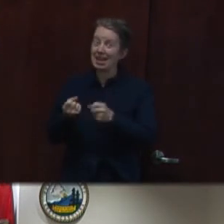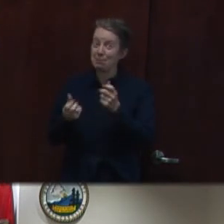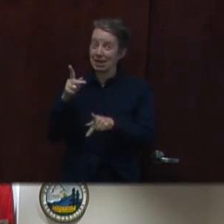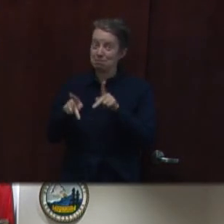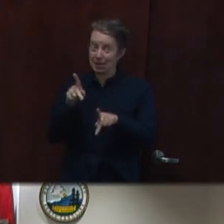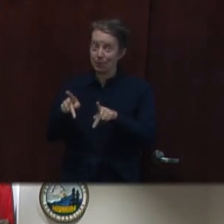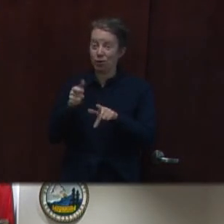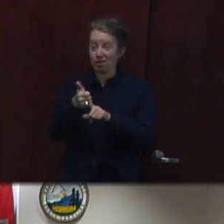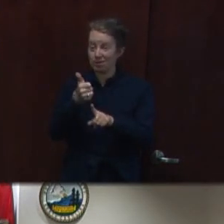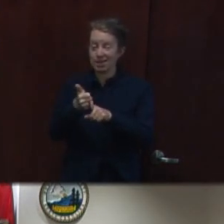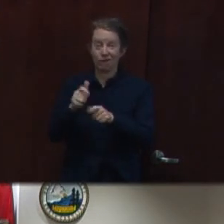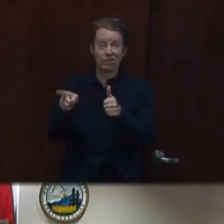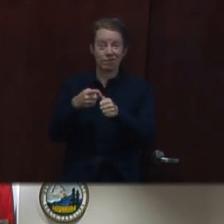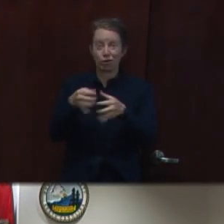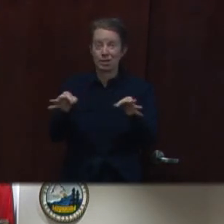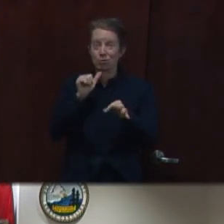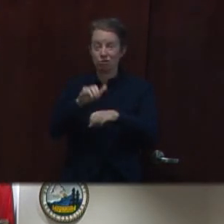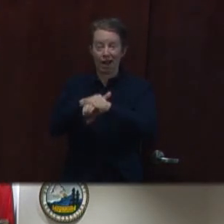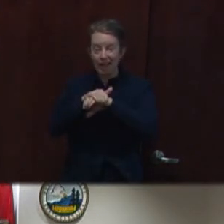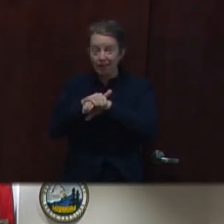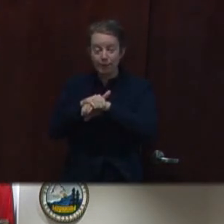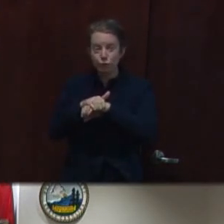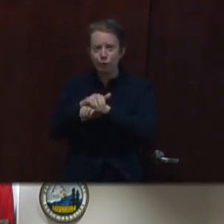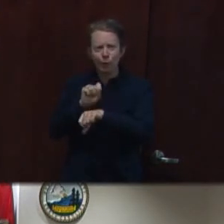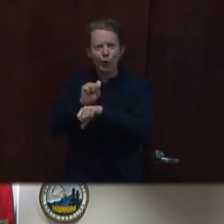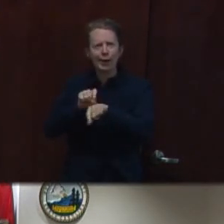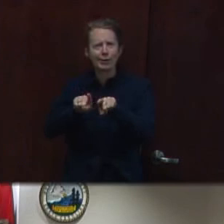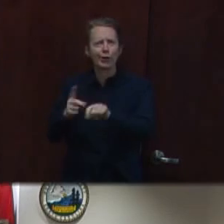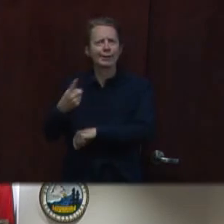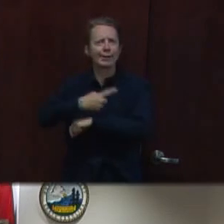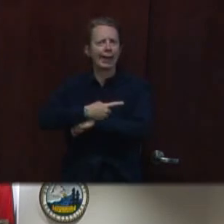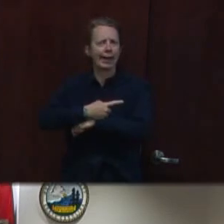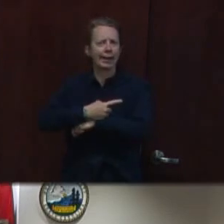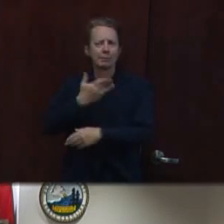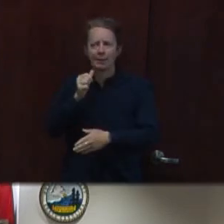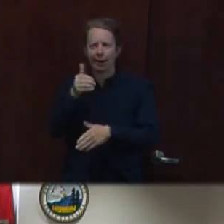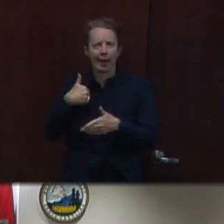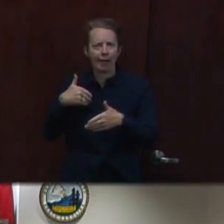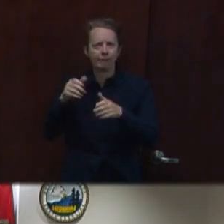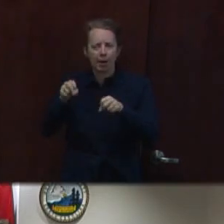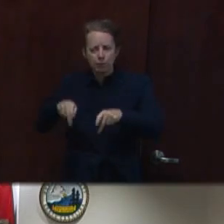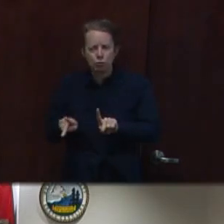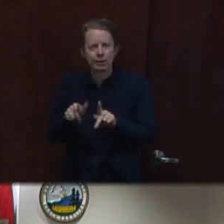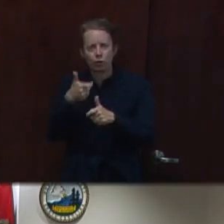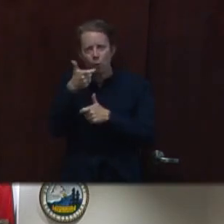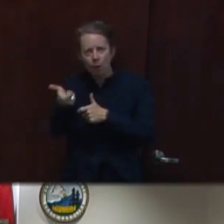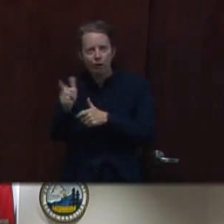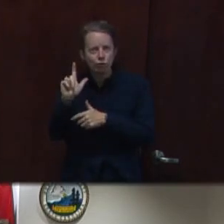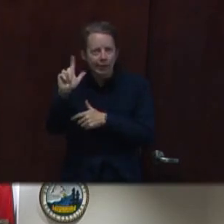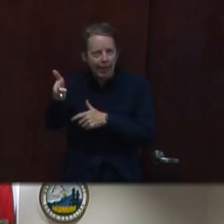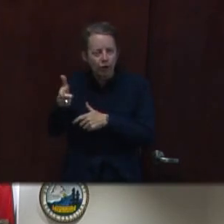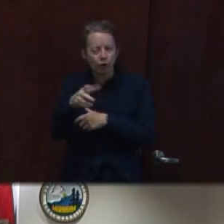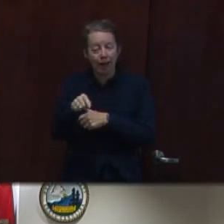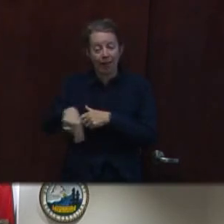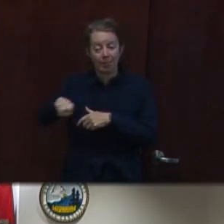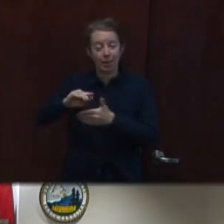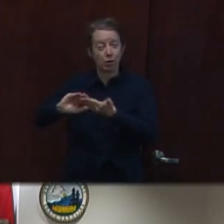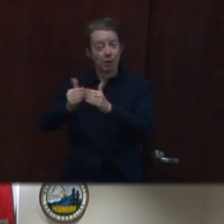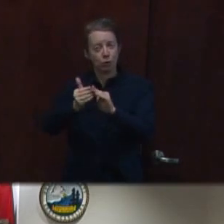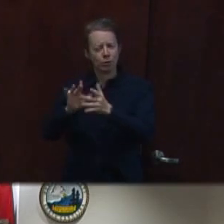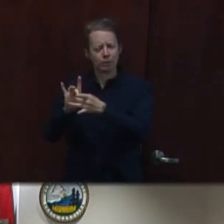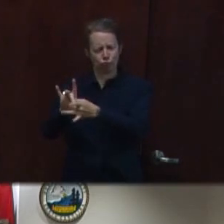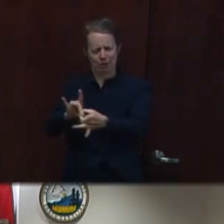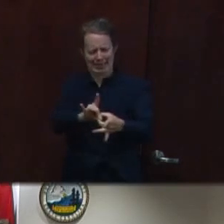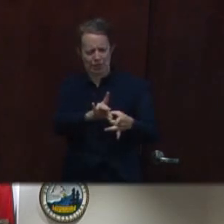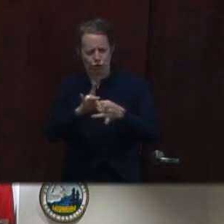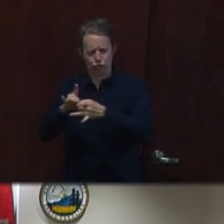don't necessarily have access to watching these at a later date. And the relationships that they have in their community is where they